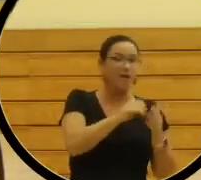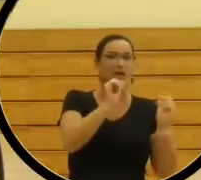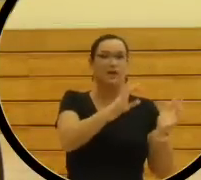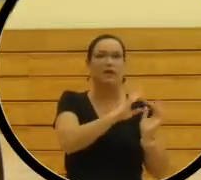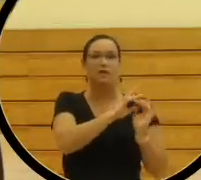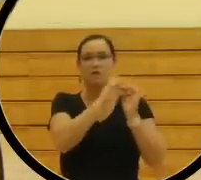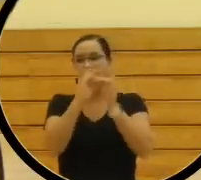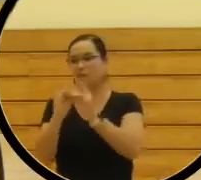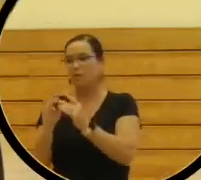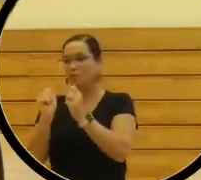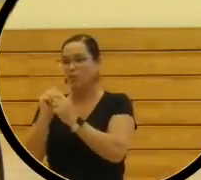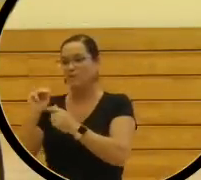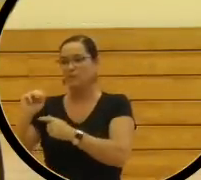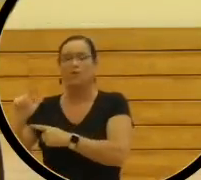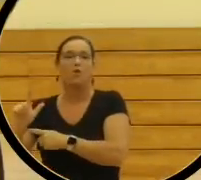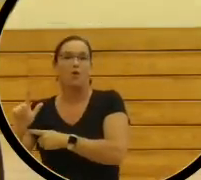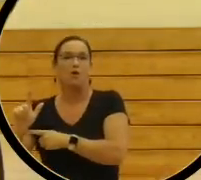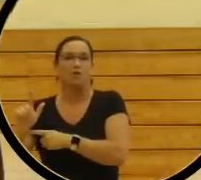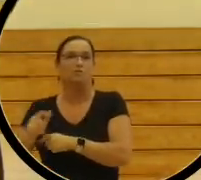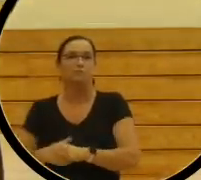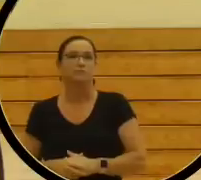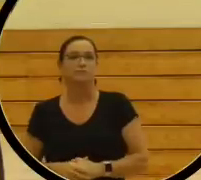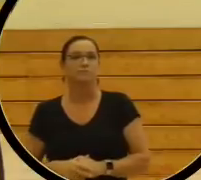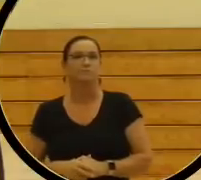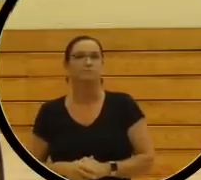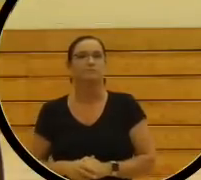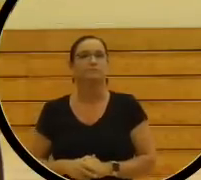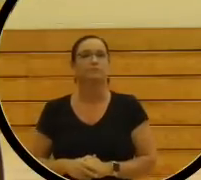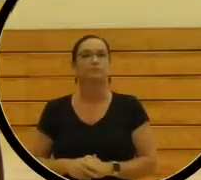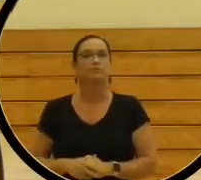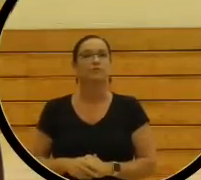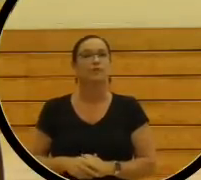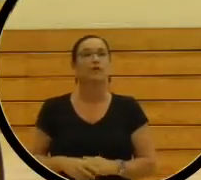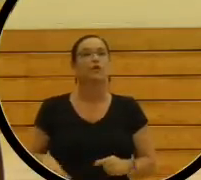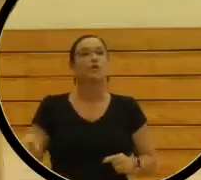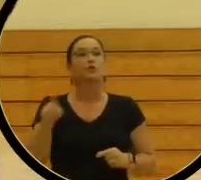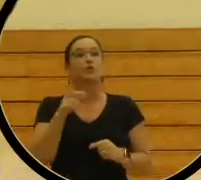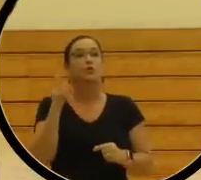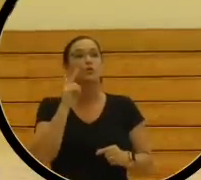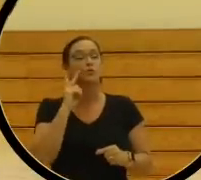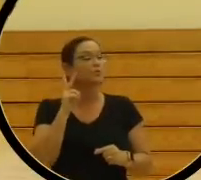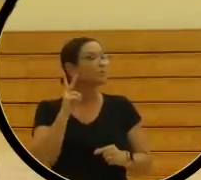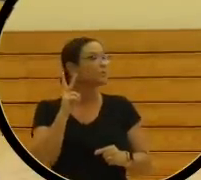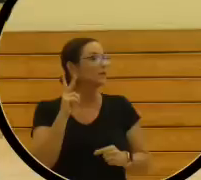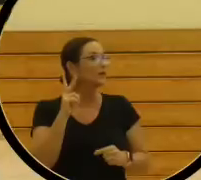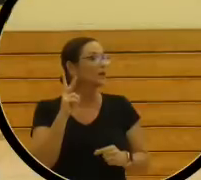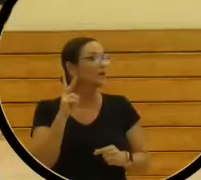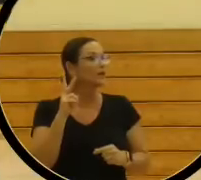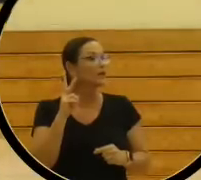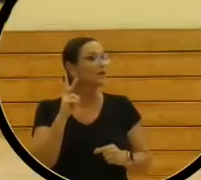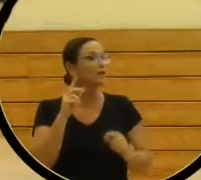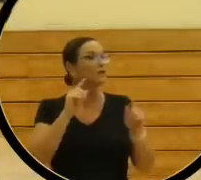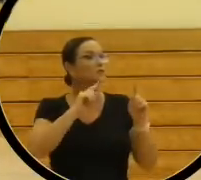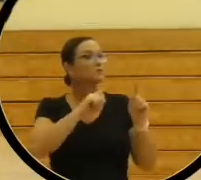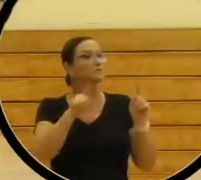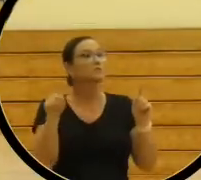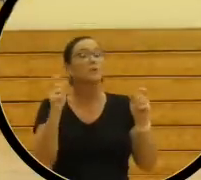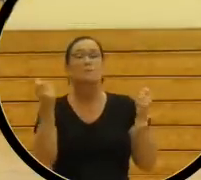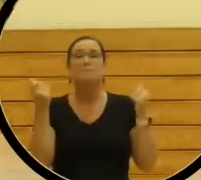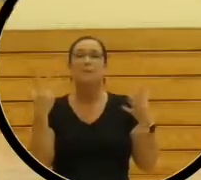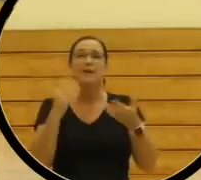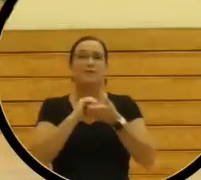event that happens with Mauna Loa. So as you see throughout the crowd, many of our partner agencies